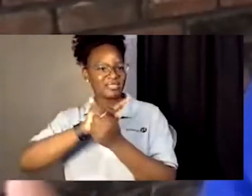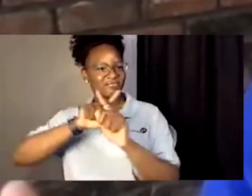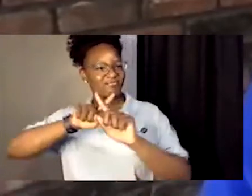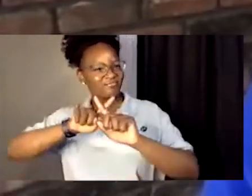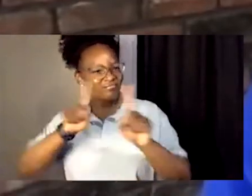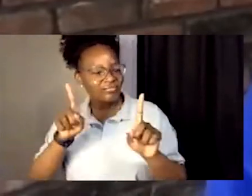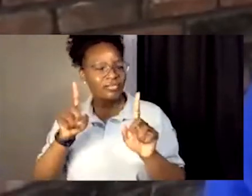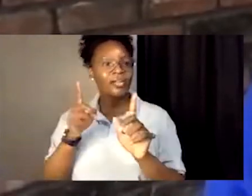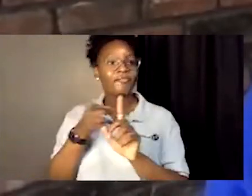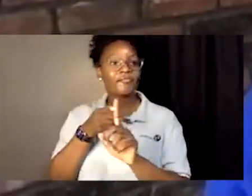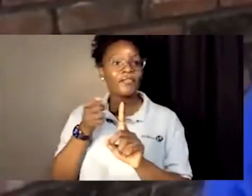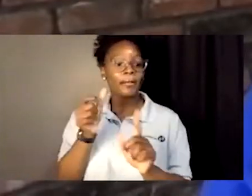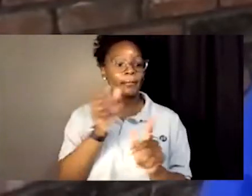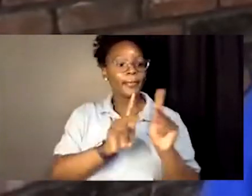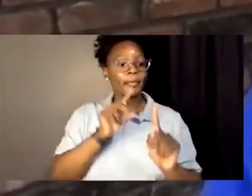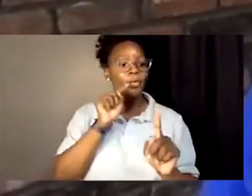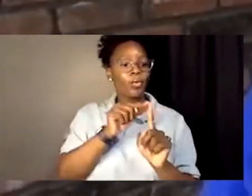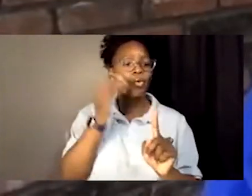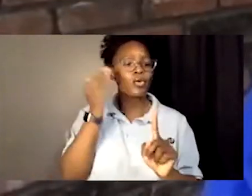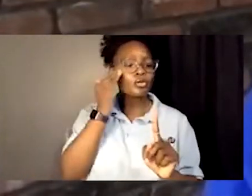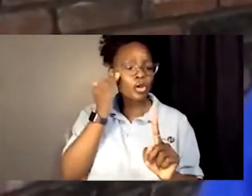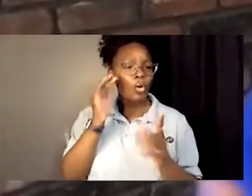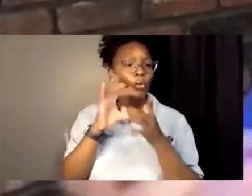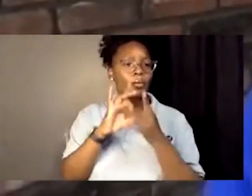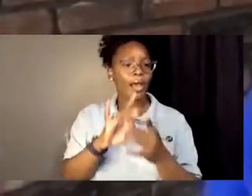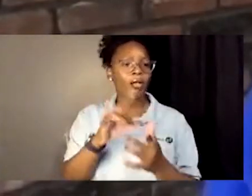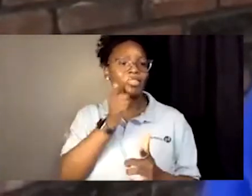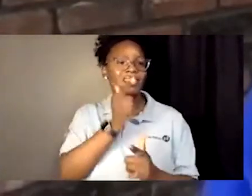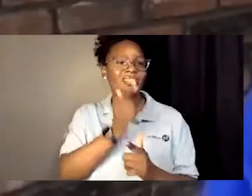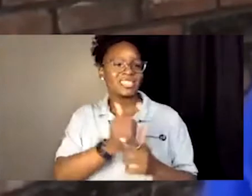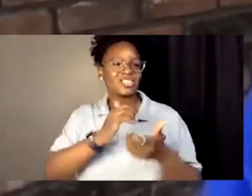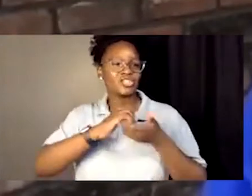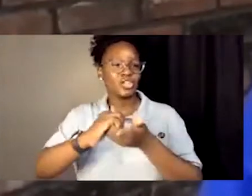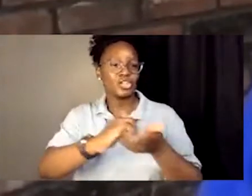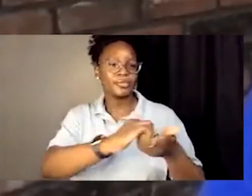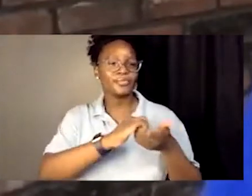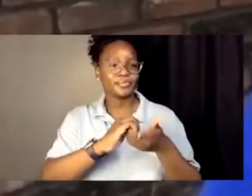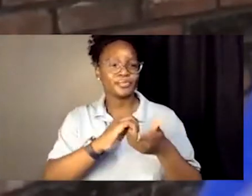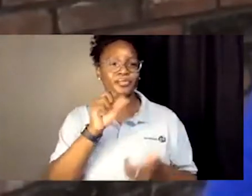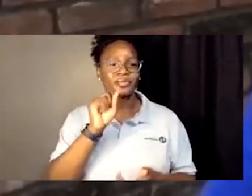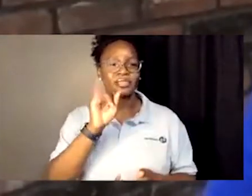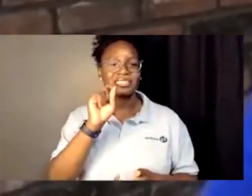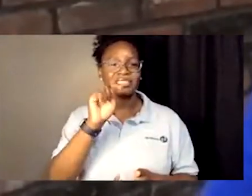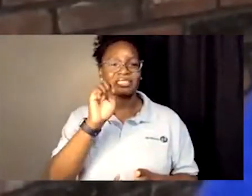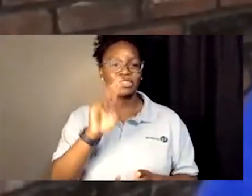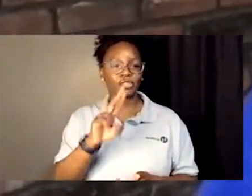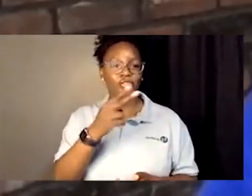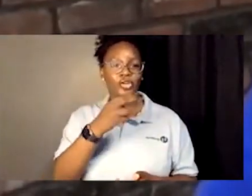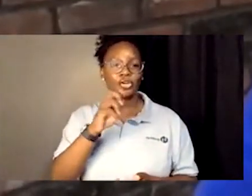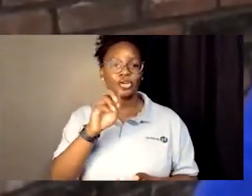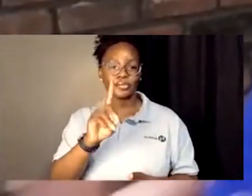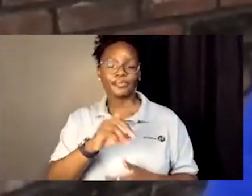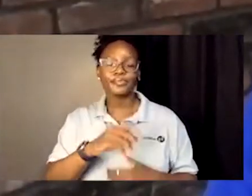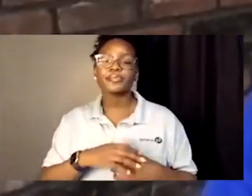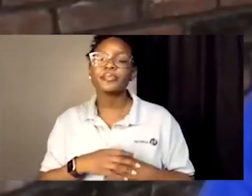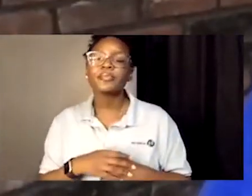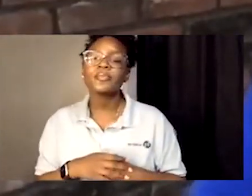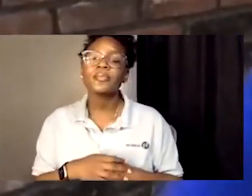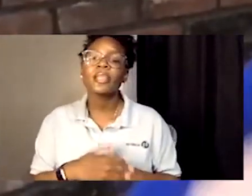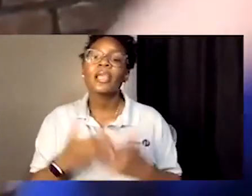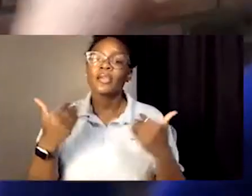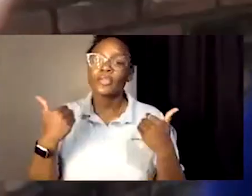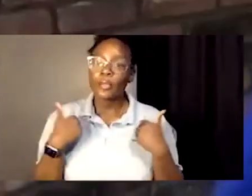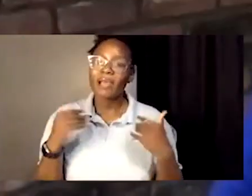Many times the message of the sisterhood and the message of sort of intentional relationships and the ability to, you know, build bridges